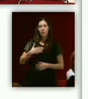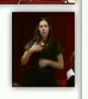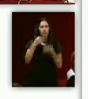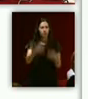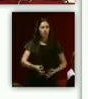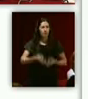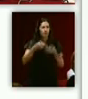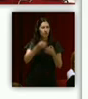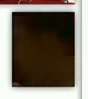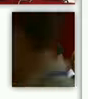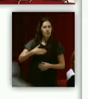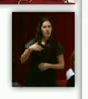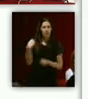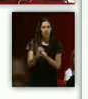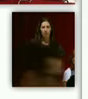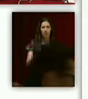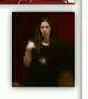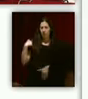My